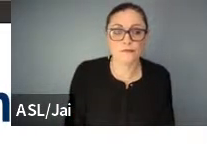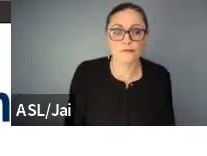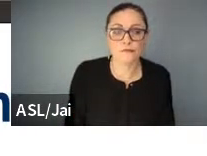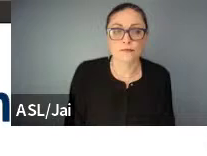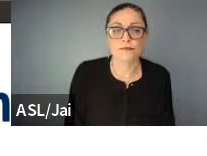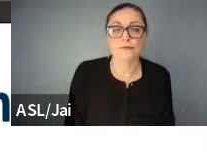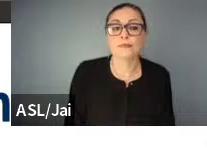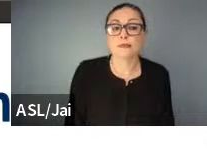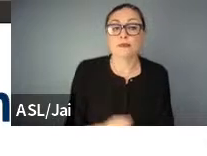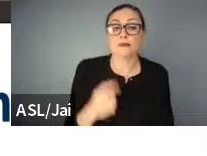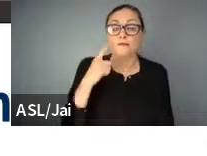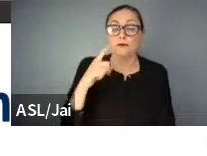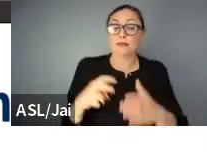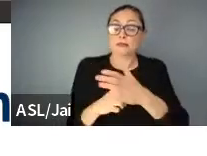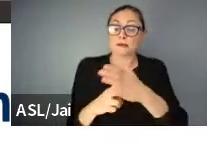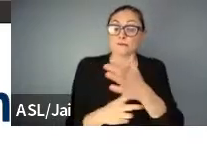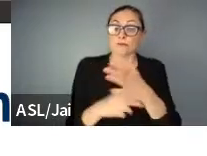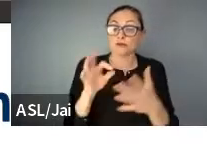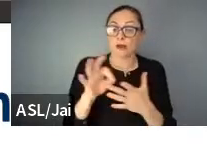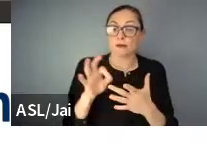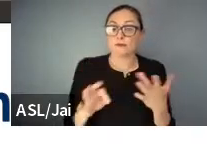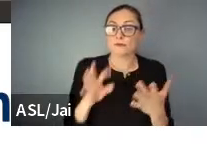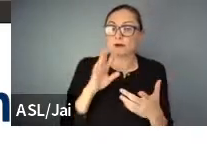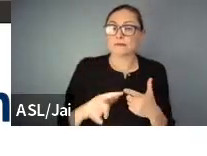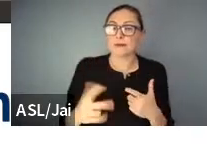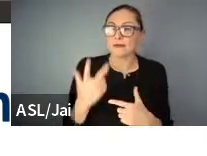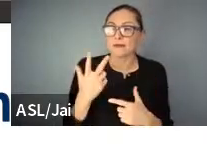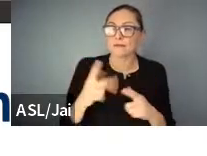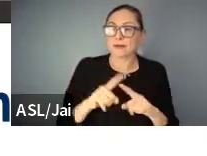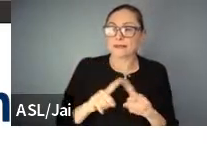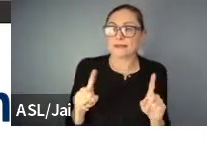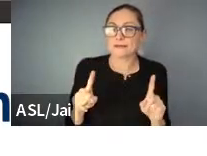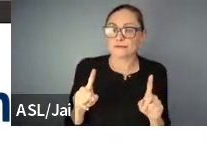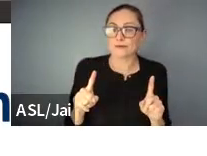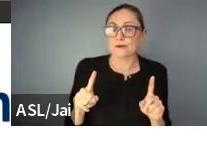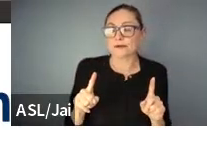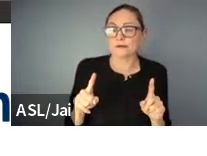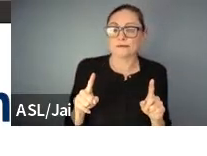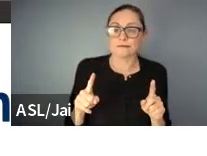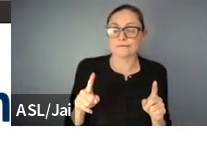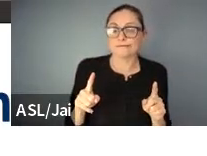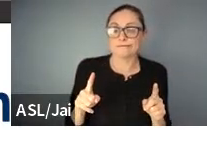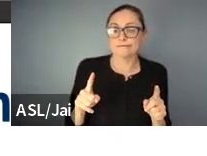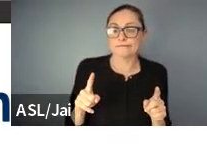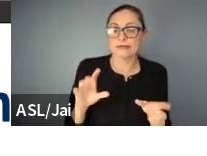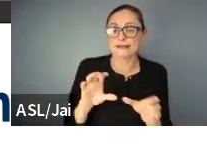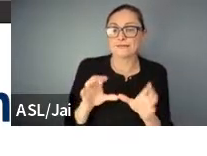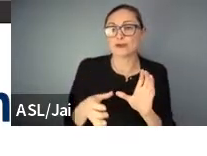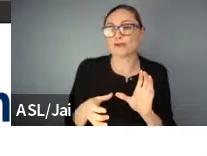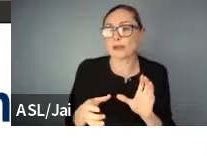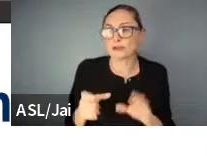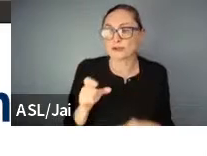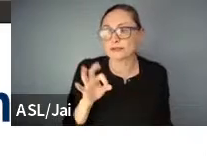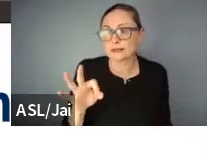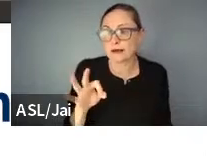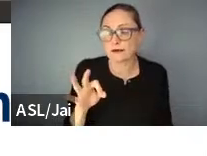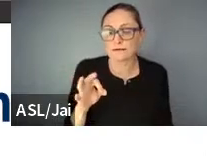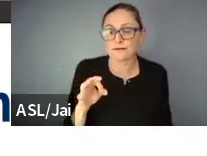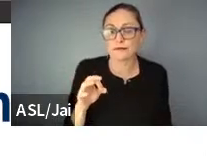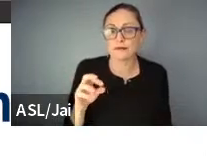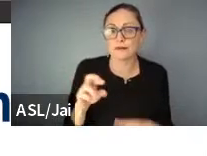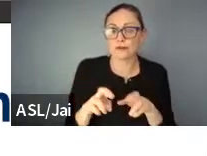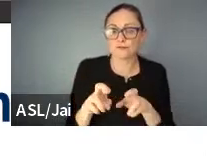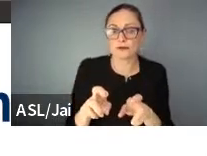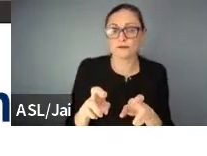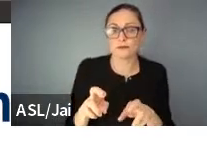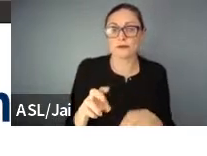So for the bridge options, we talked about 3 different configurations of the river bridge itself. This is